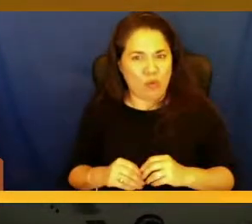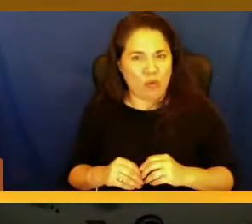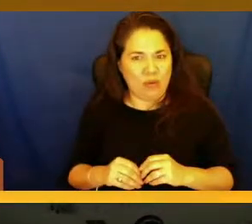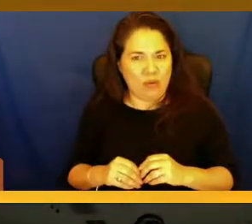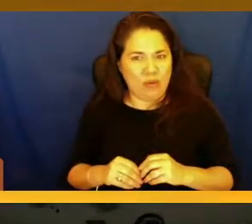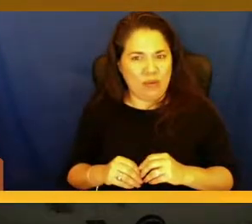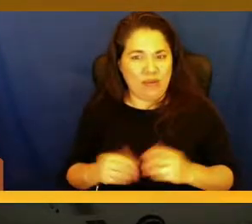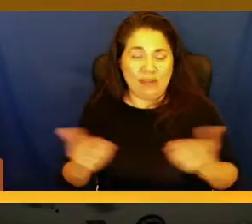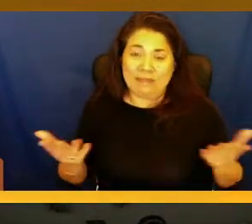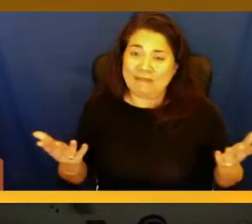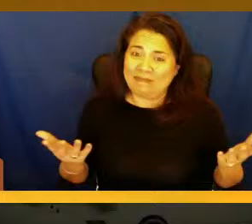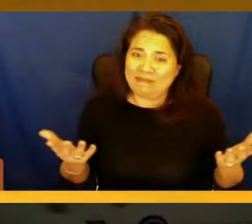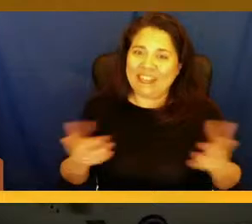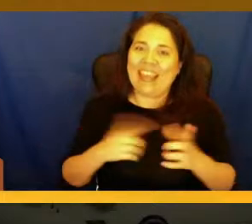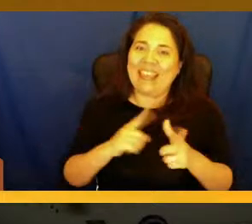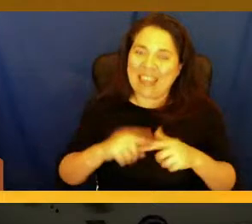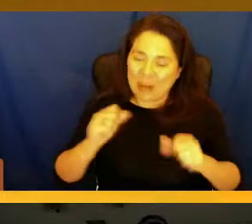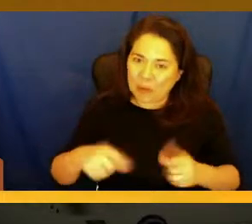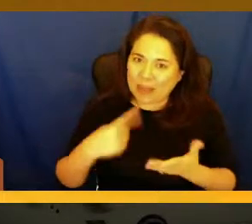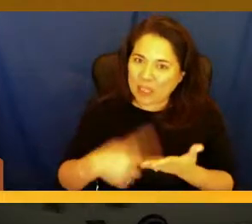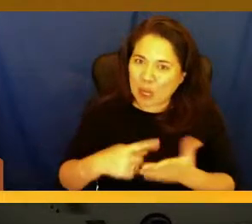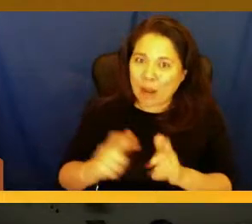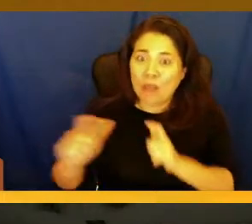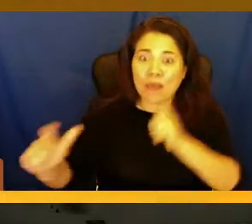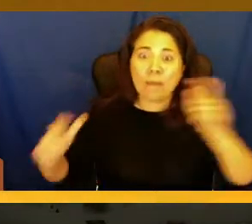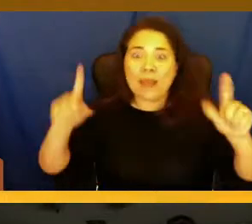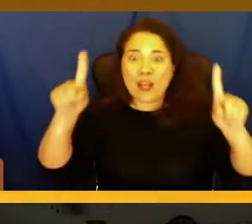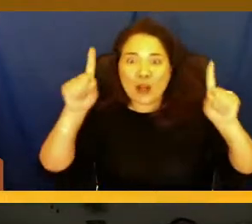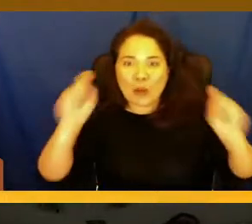then we can talk about the larger question about